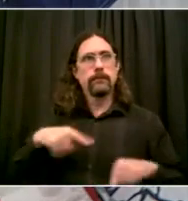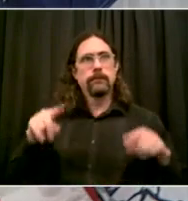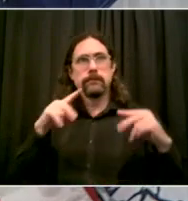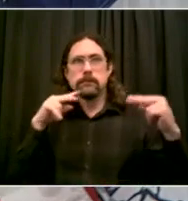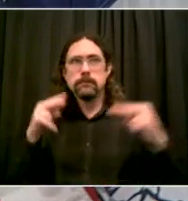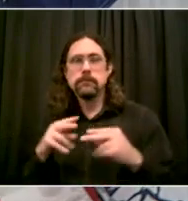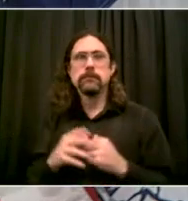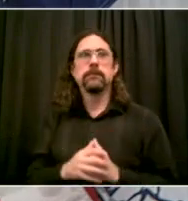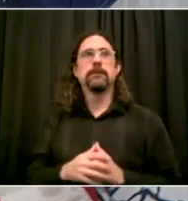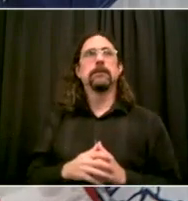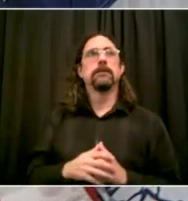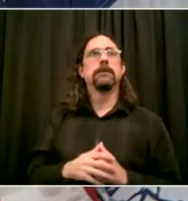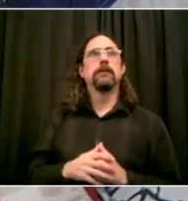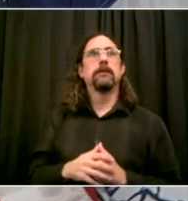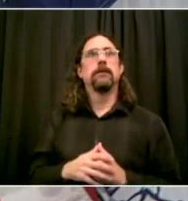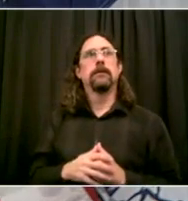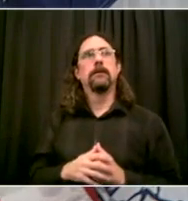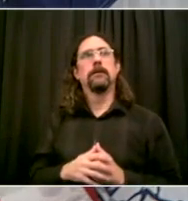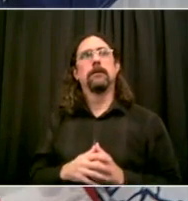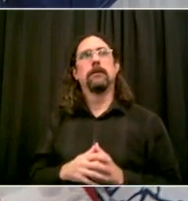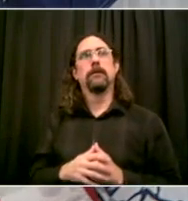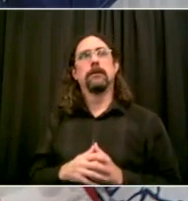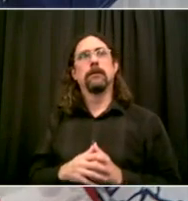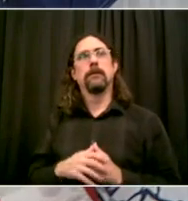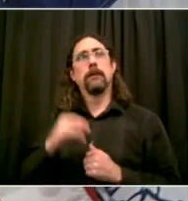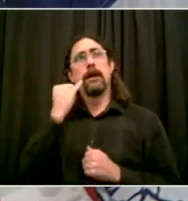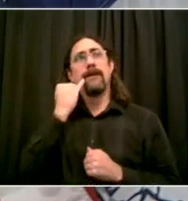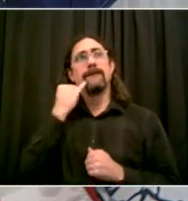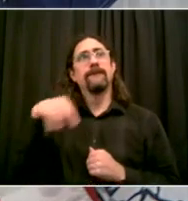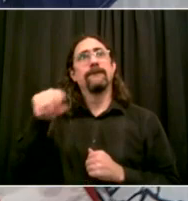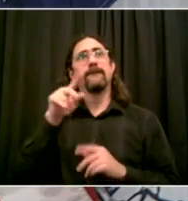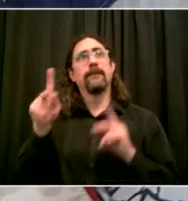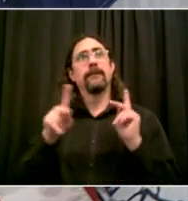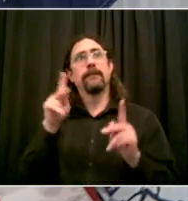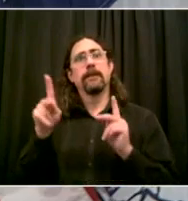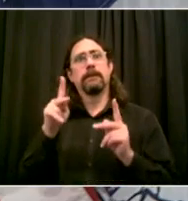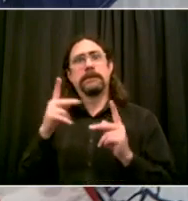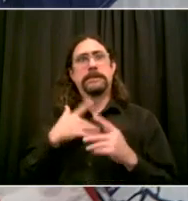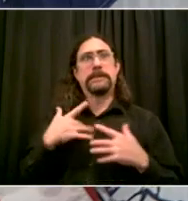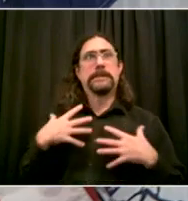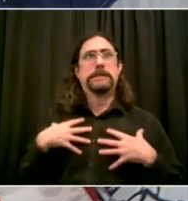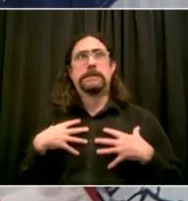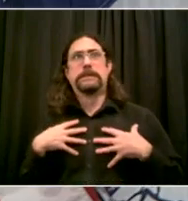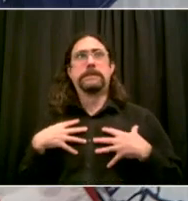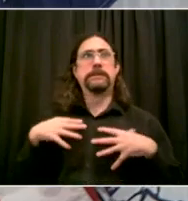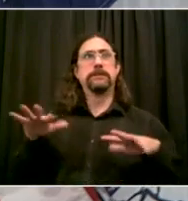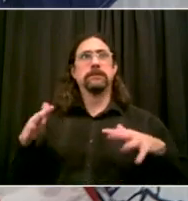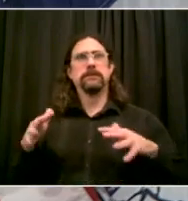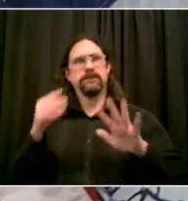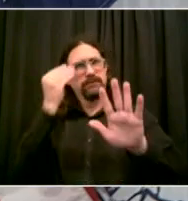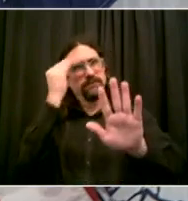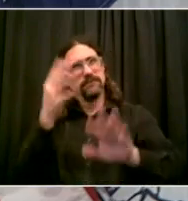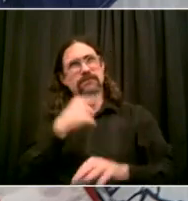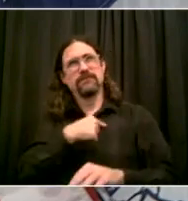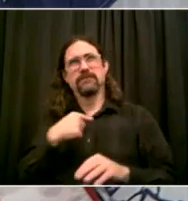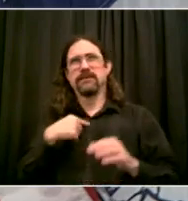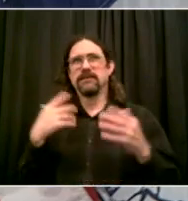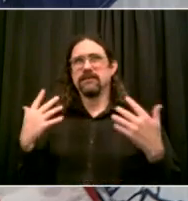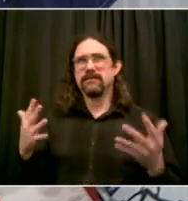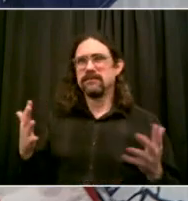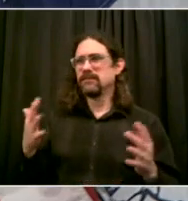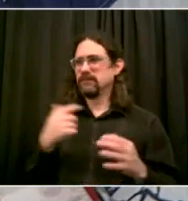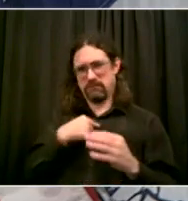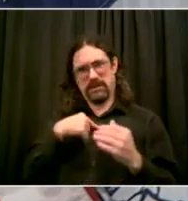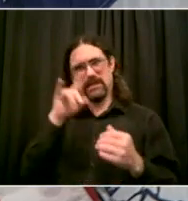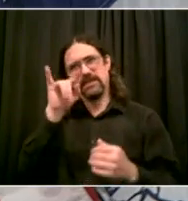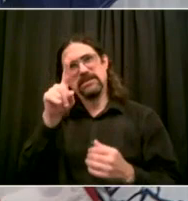I do remind you, you did this before. You overcame something horrendous, horrible, overwhelming before in March and